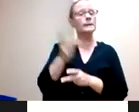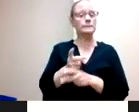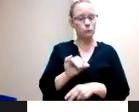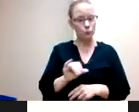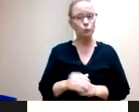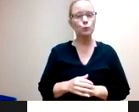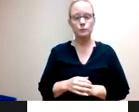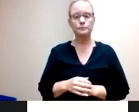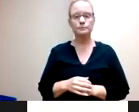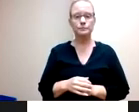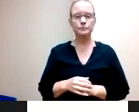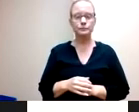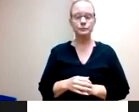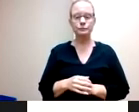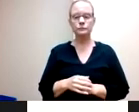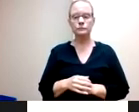Next slide.